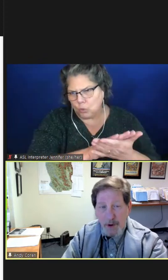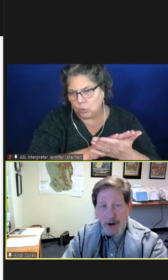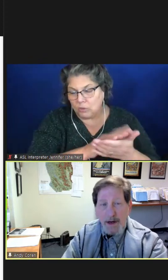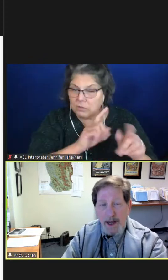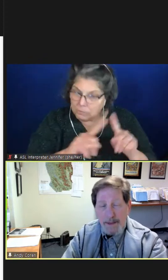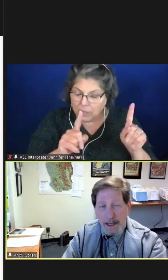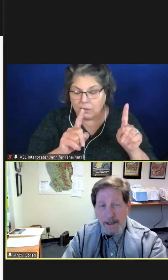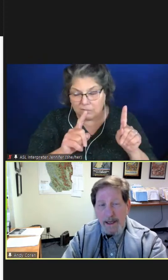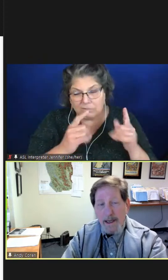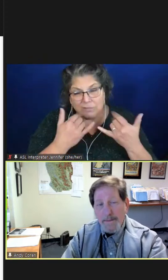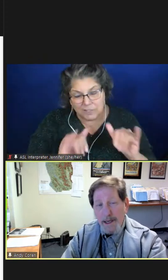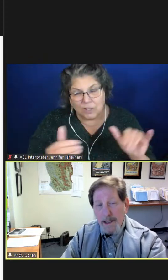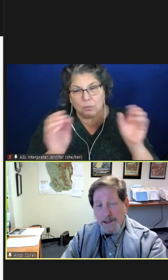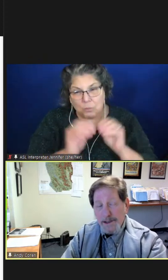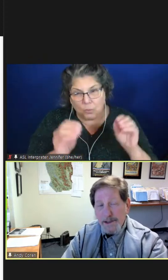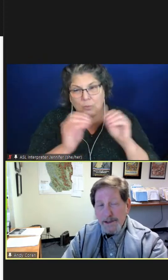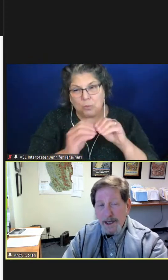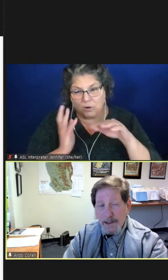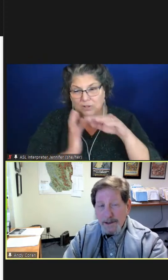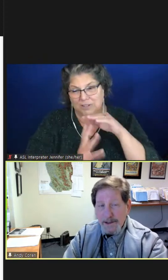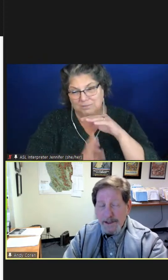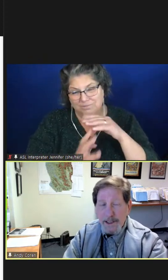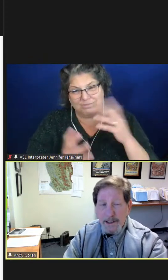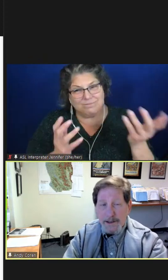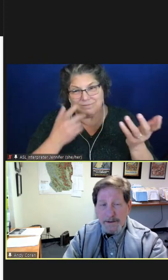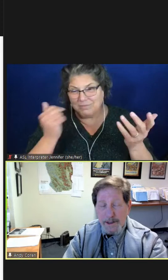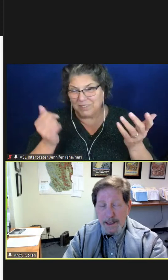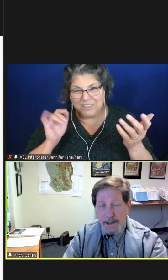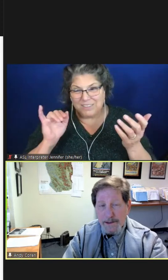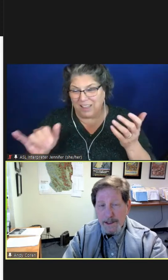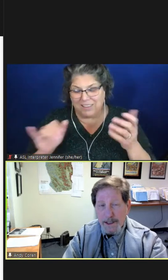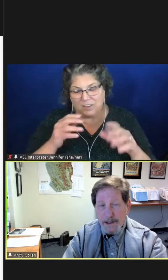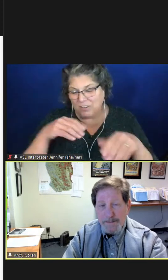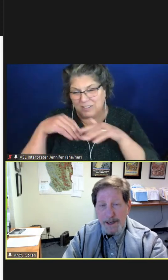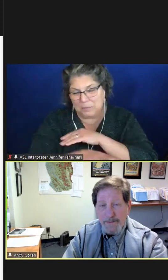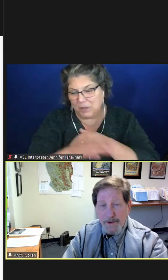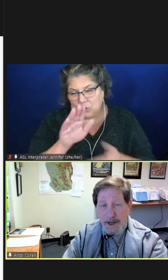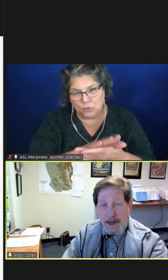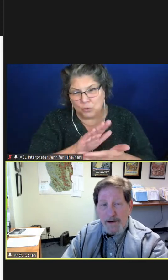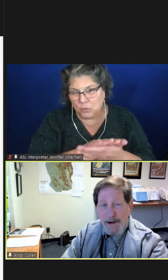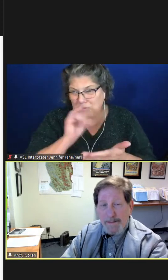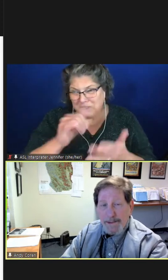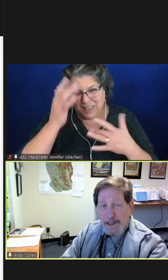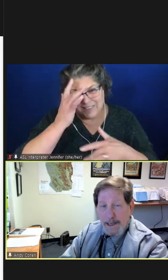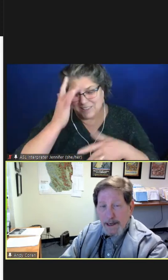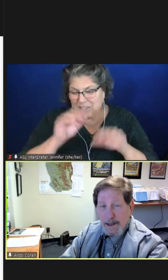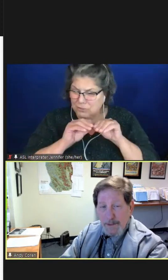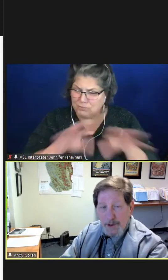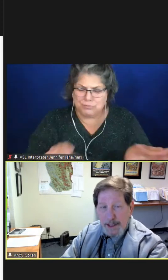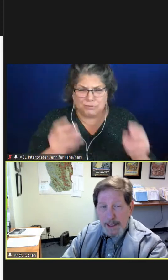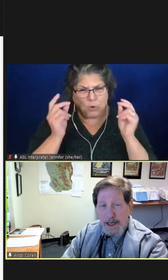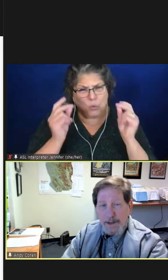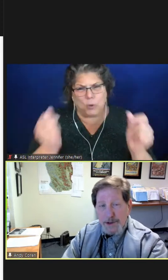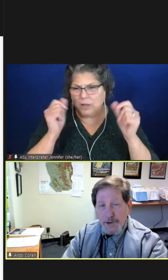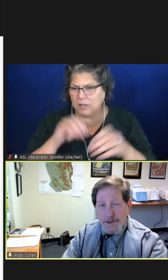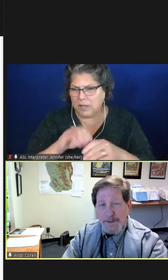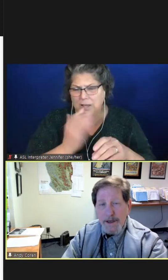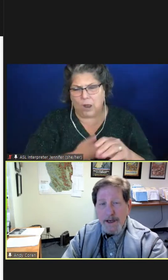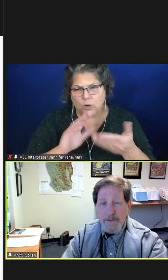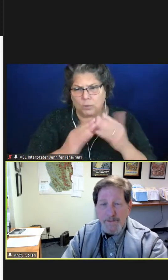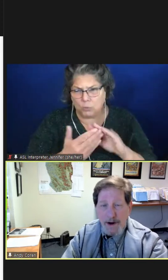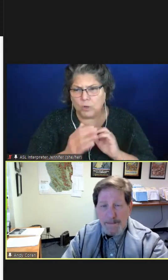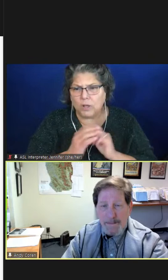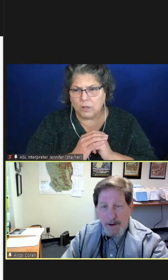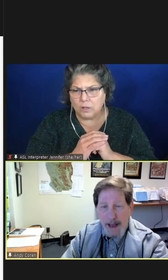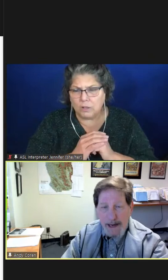still more are coming in because this is a disease that is spread very rapidly in our community. The schools have